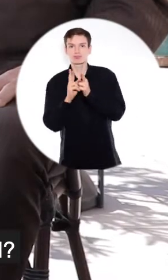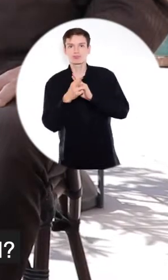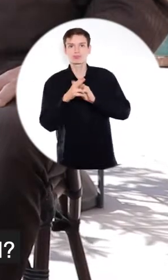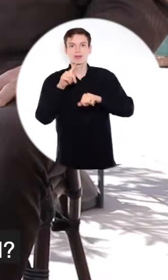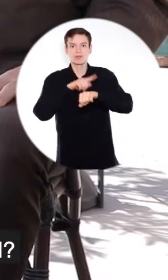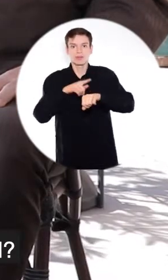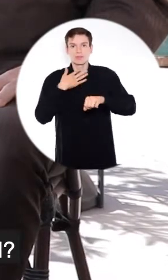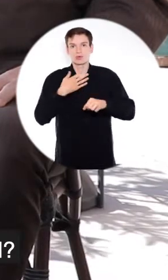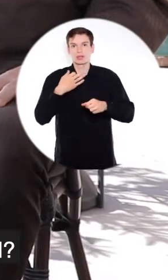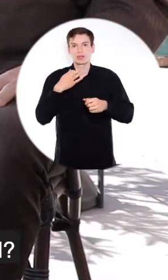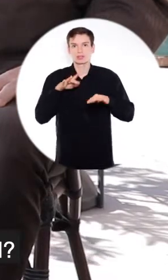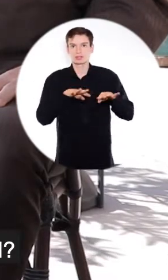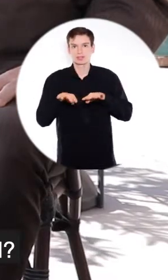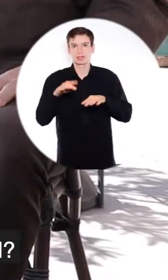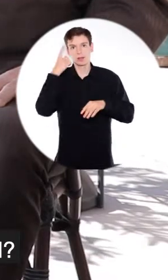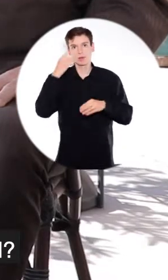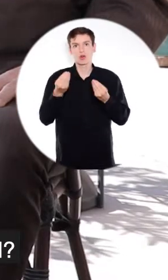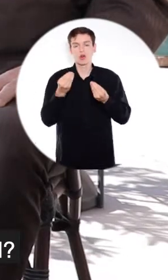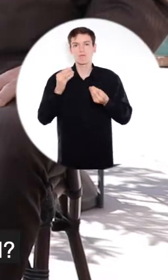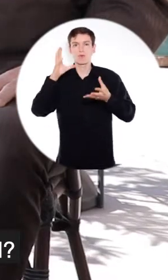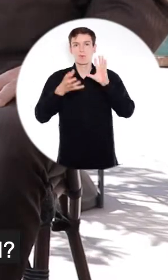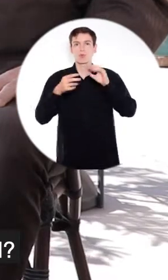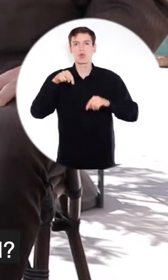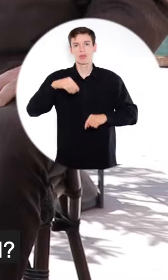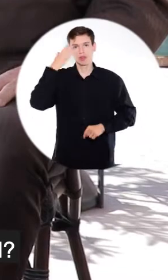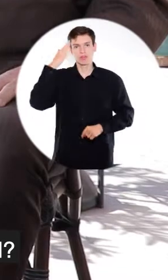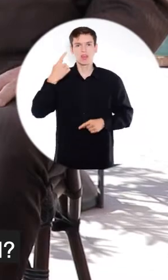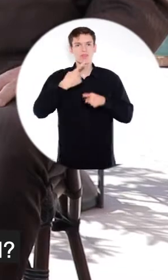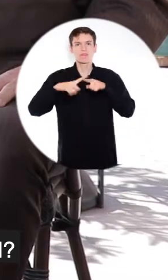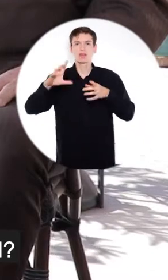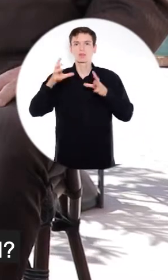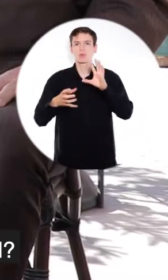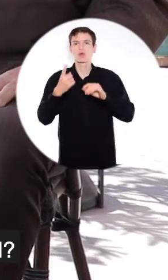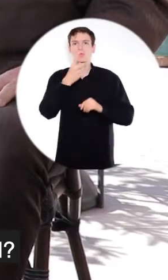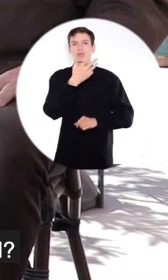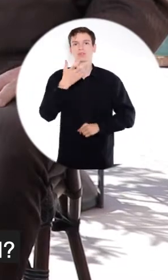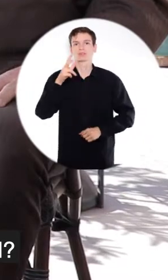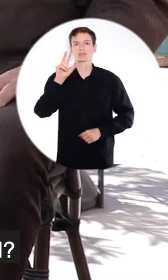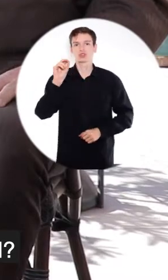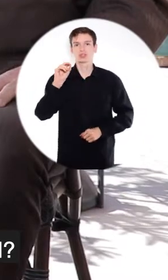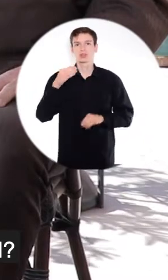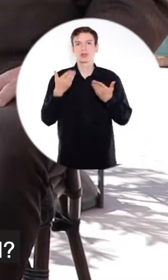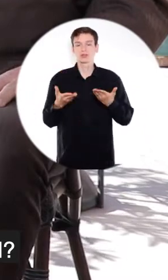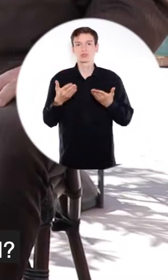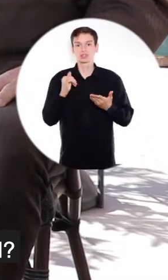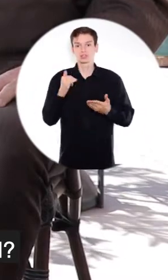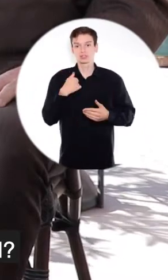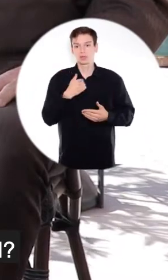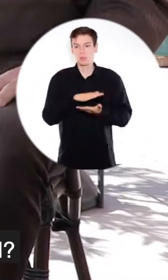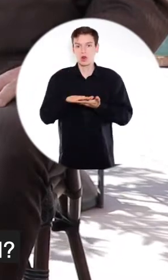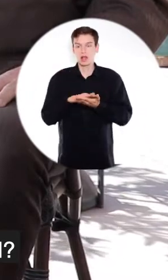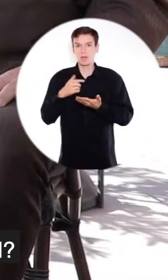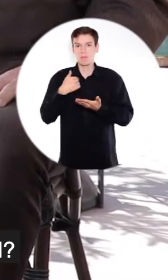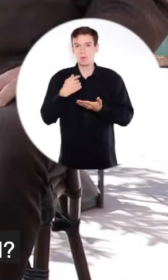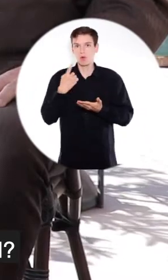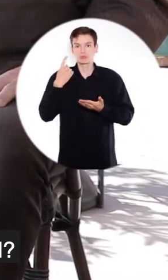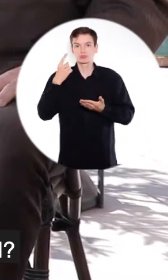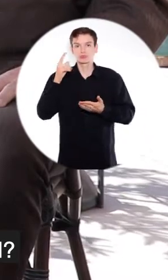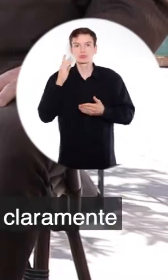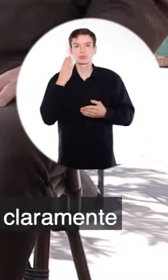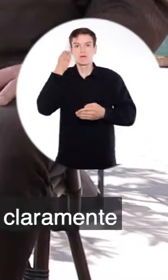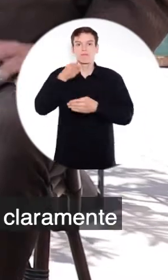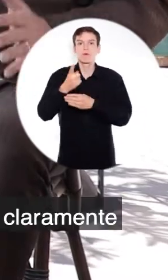do you think it's the state of the art in terms of the content that a liberal democracy should have in its